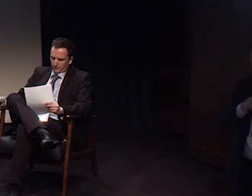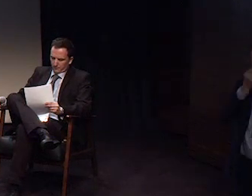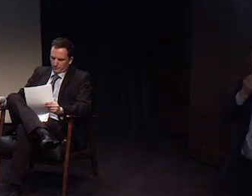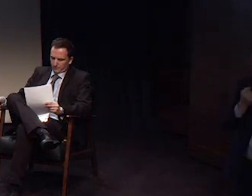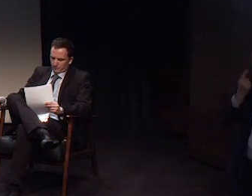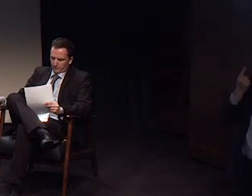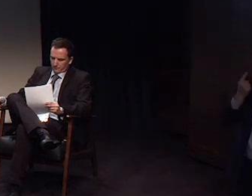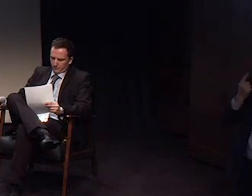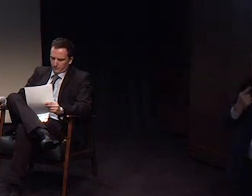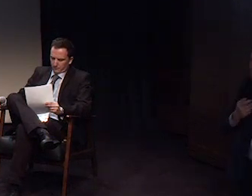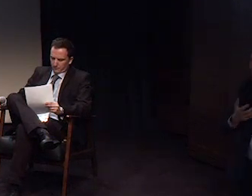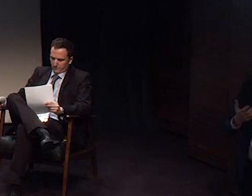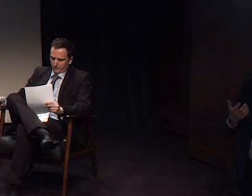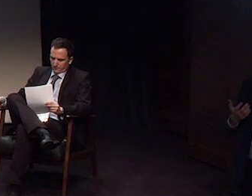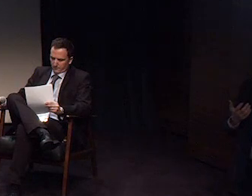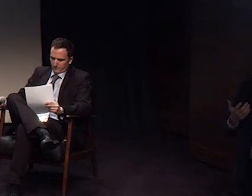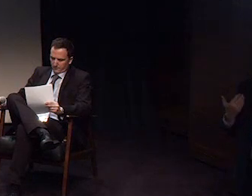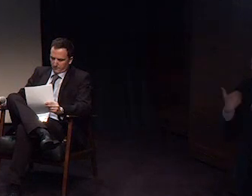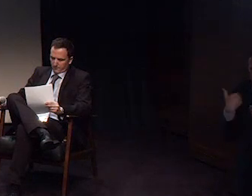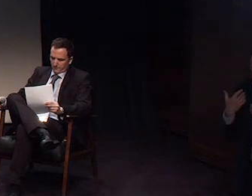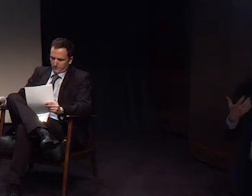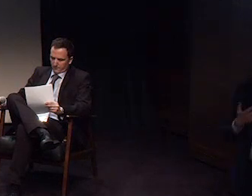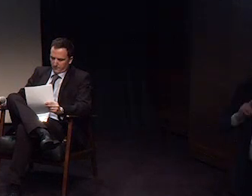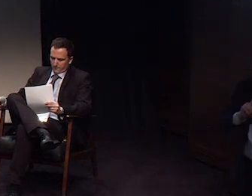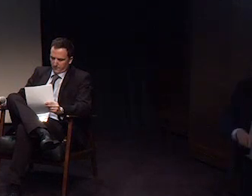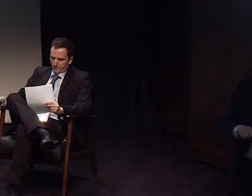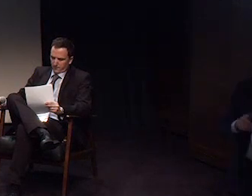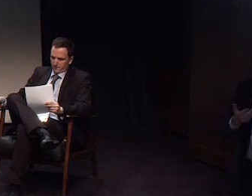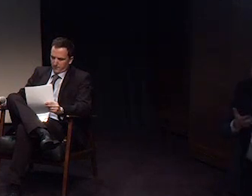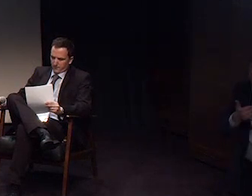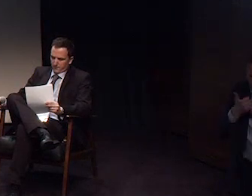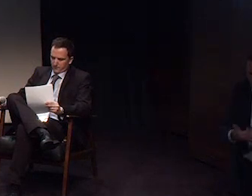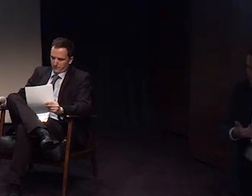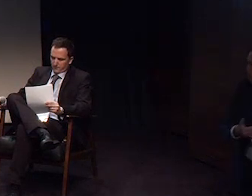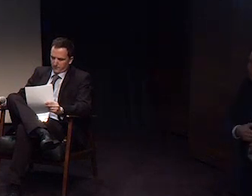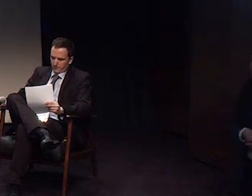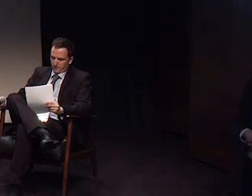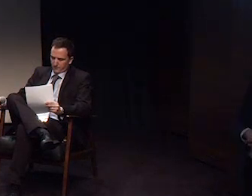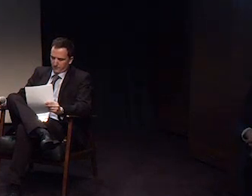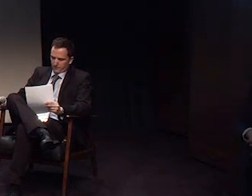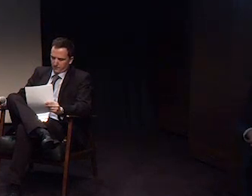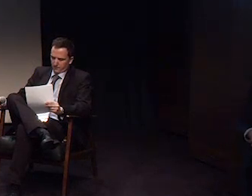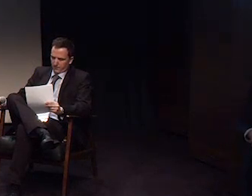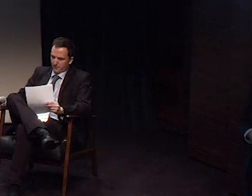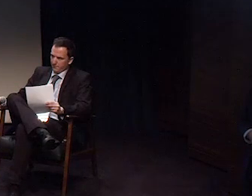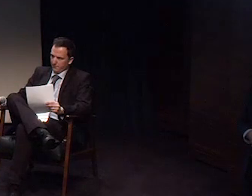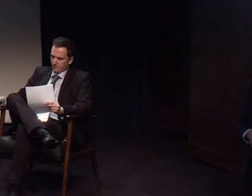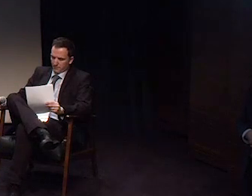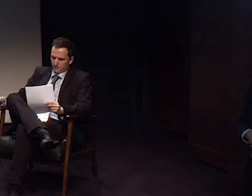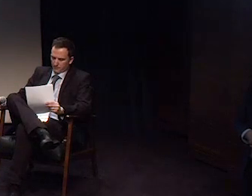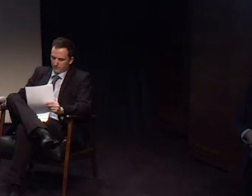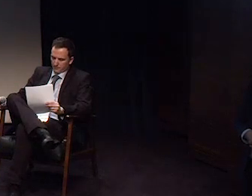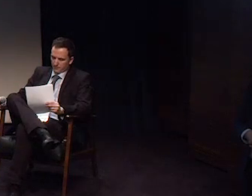the bystander, they understand they have the responsibility to act, and for the other actor. It's also an opportunity